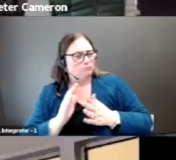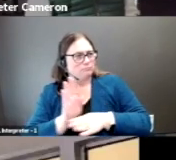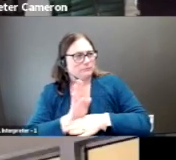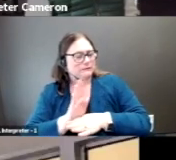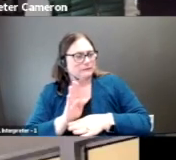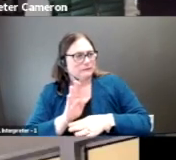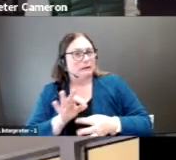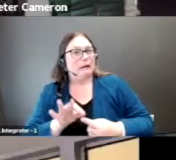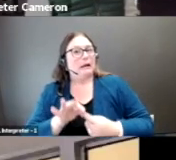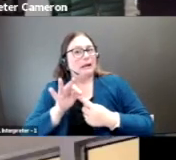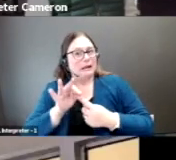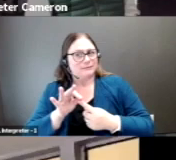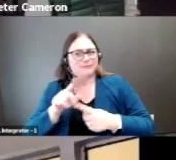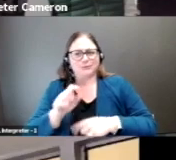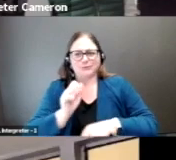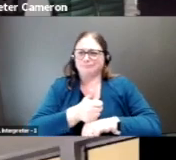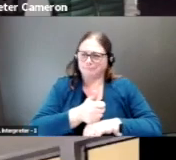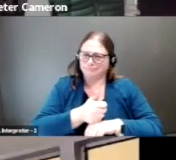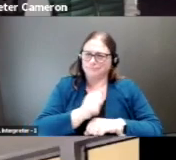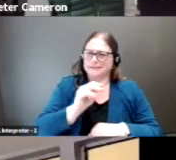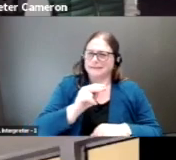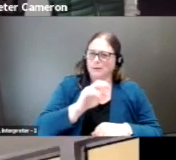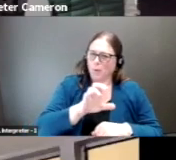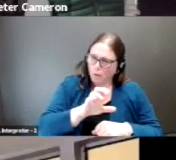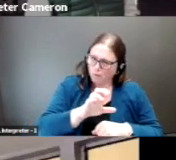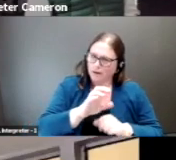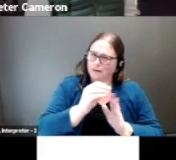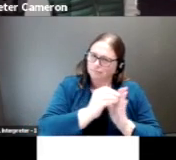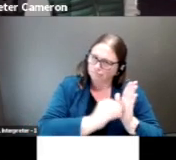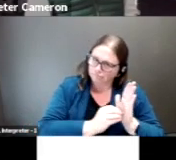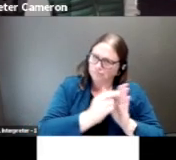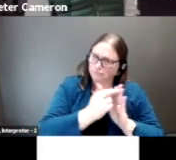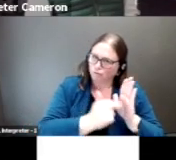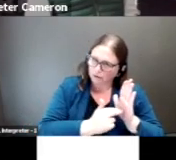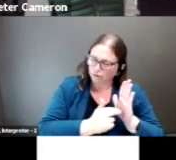And again, you do it through Service Ontario.